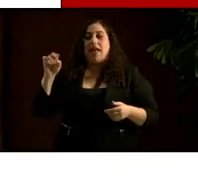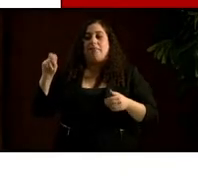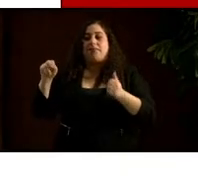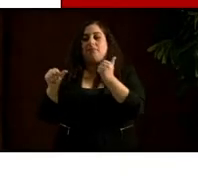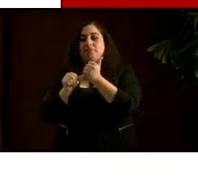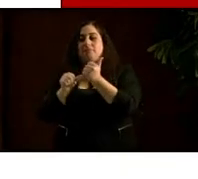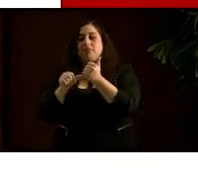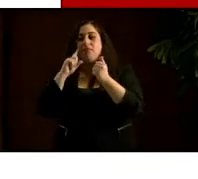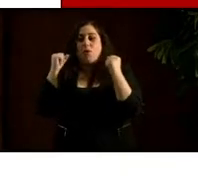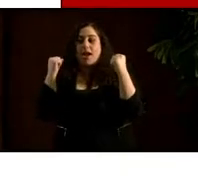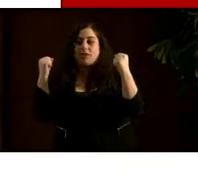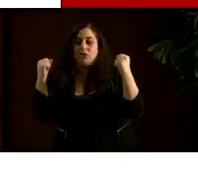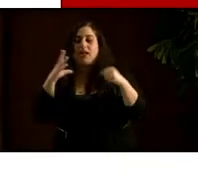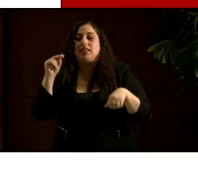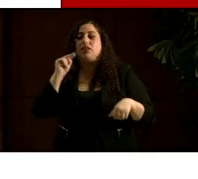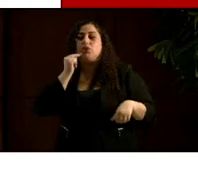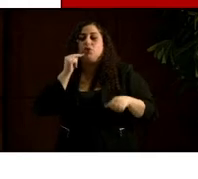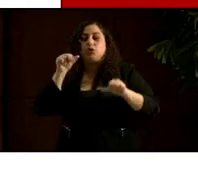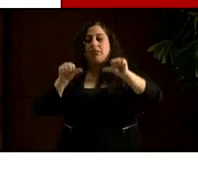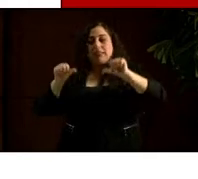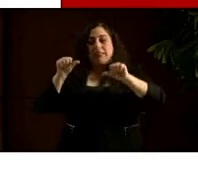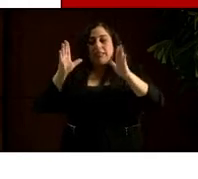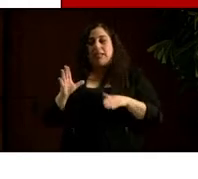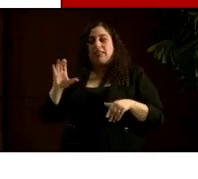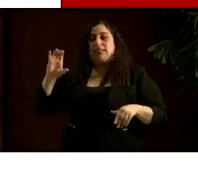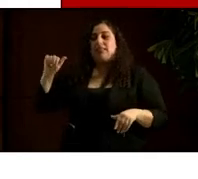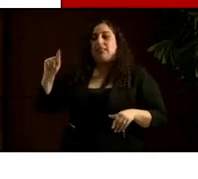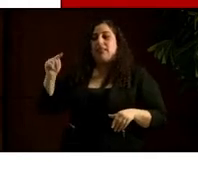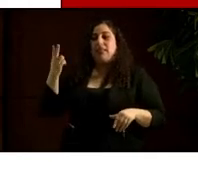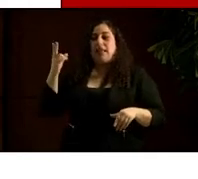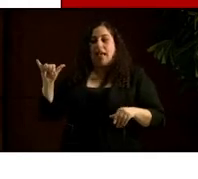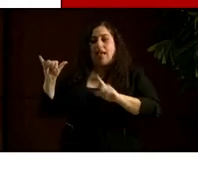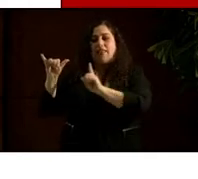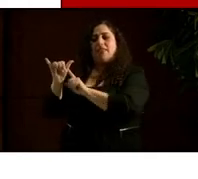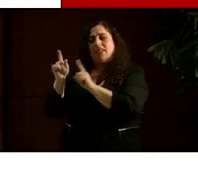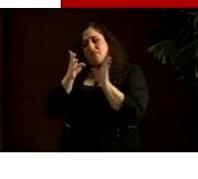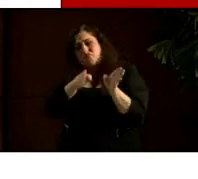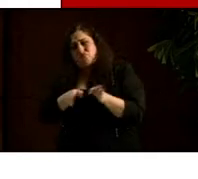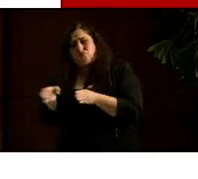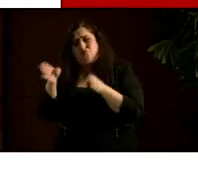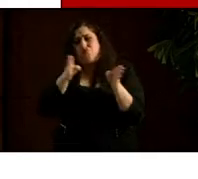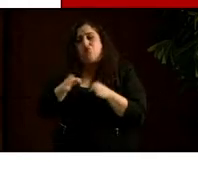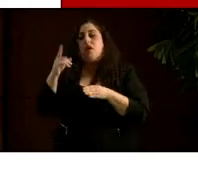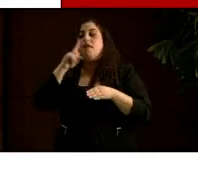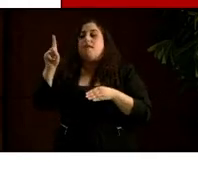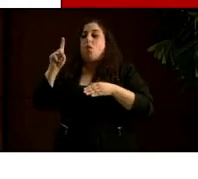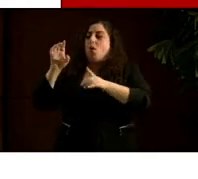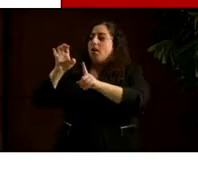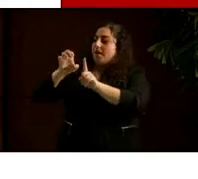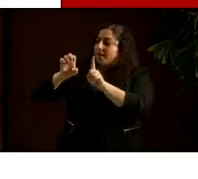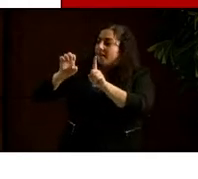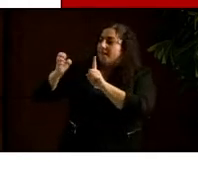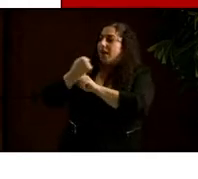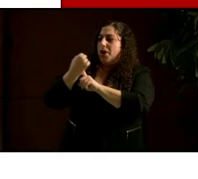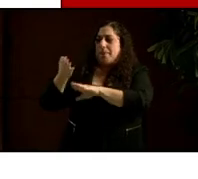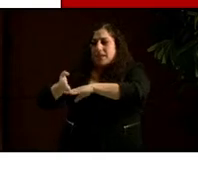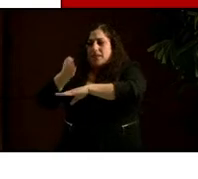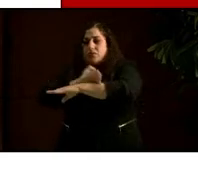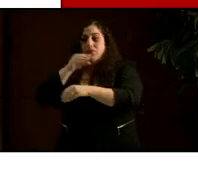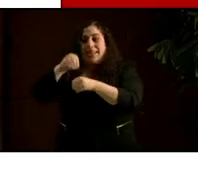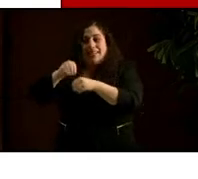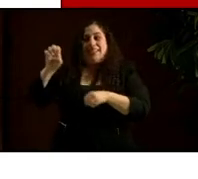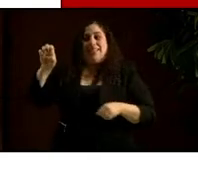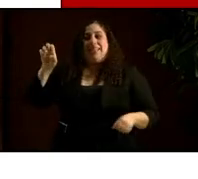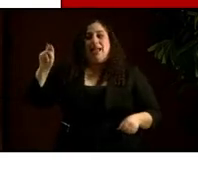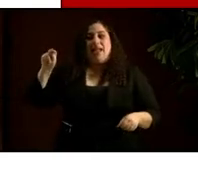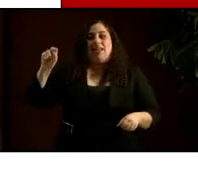Sciences. Kathy played an essential role in the planning for the extensive environmental improvements in the ENS labs, a vital part of the